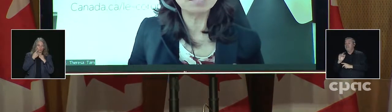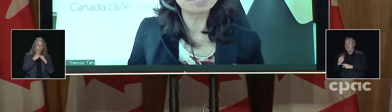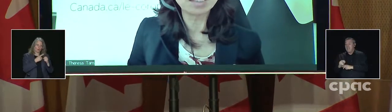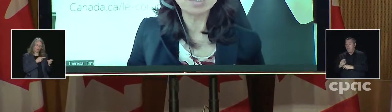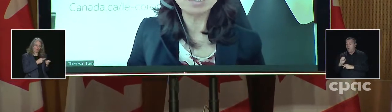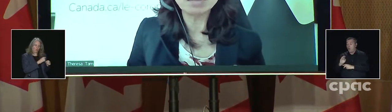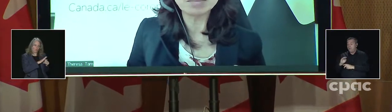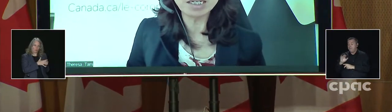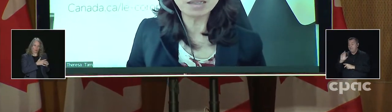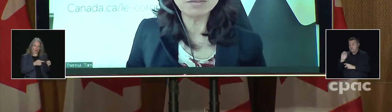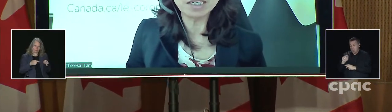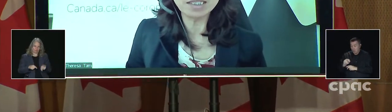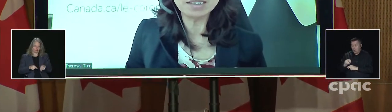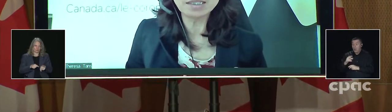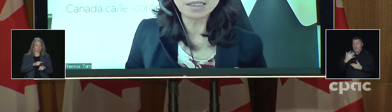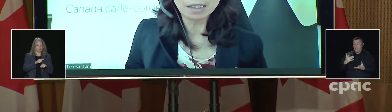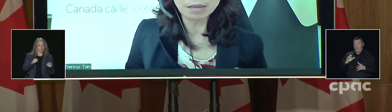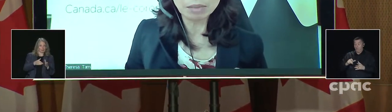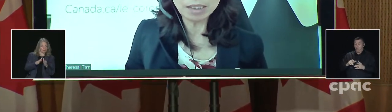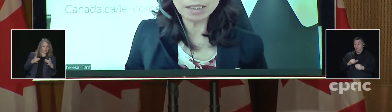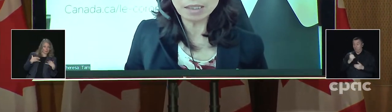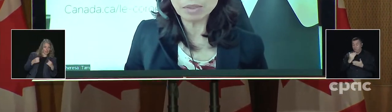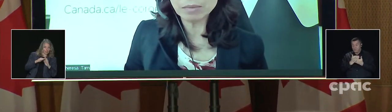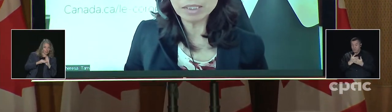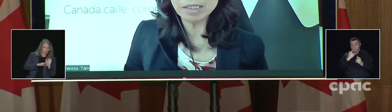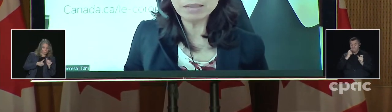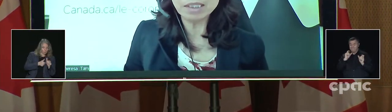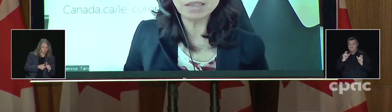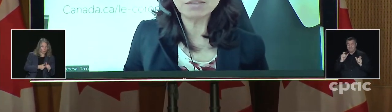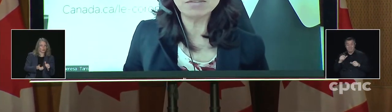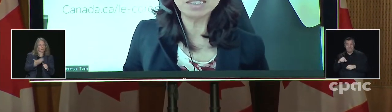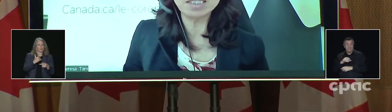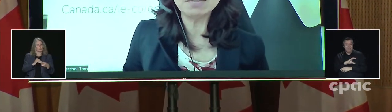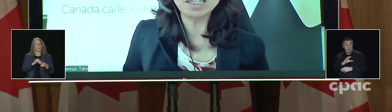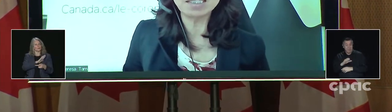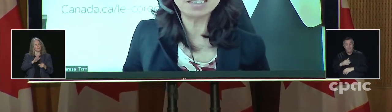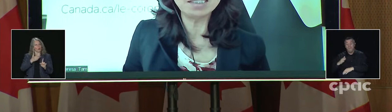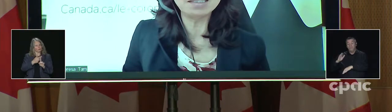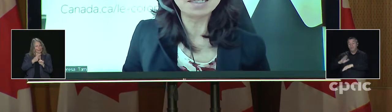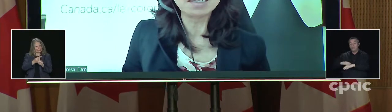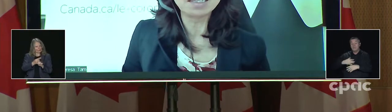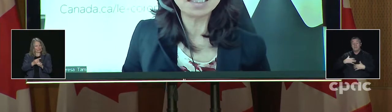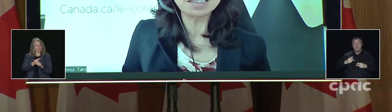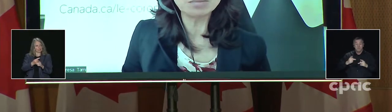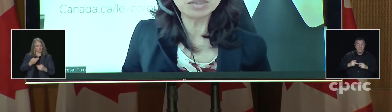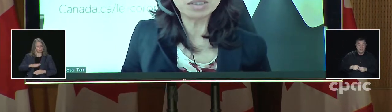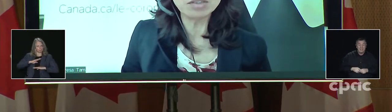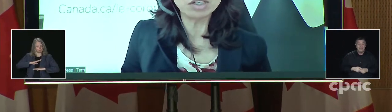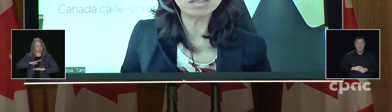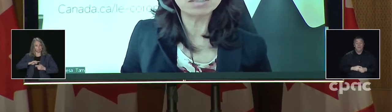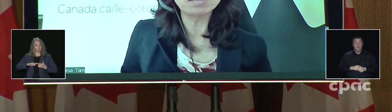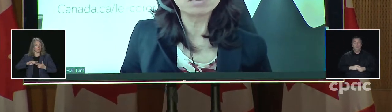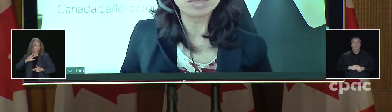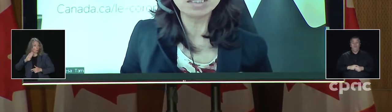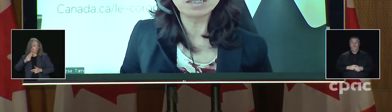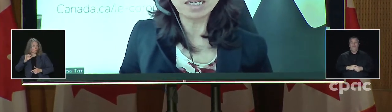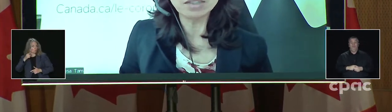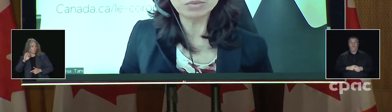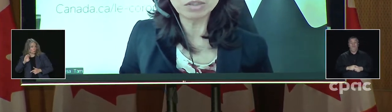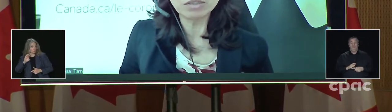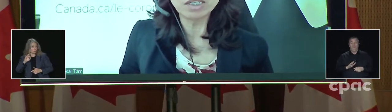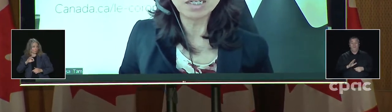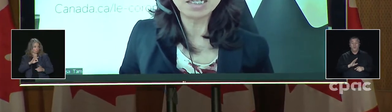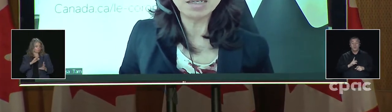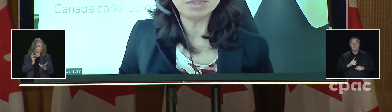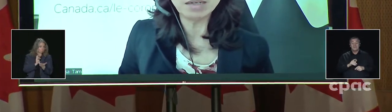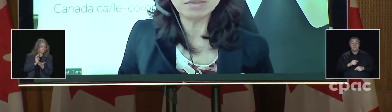Canada, heeding public health advice, completing our primary series of COVID-19 vaccines, getting a booster shot when